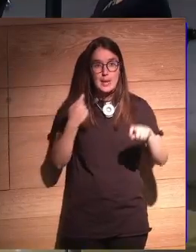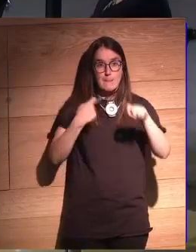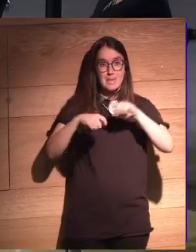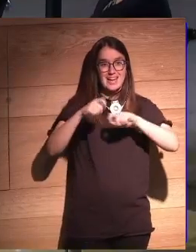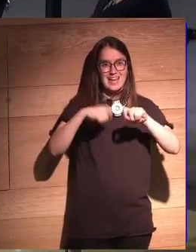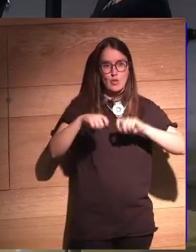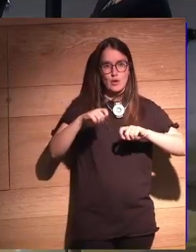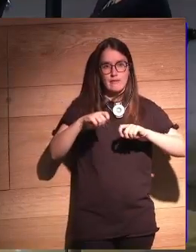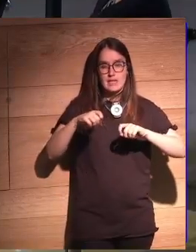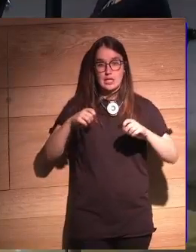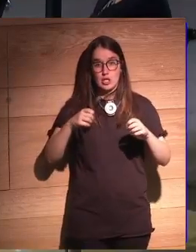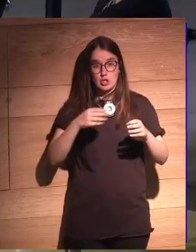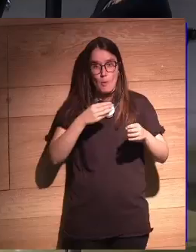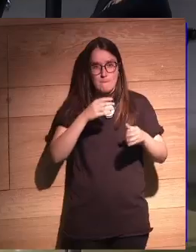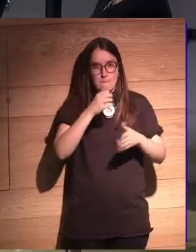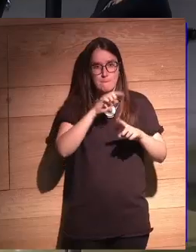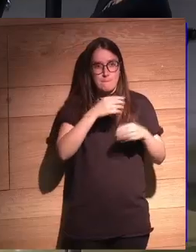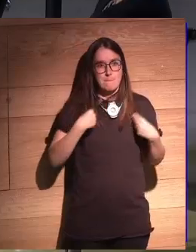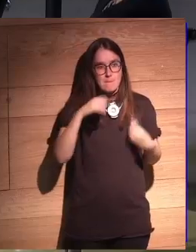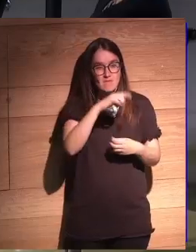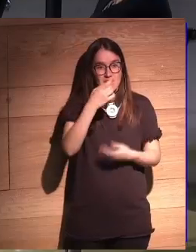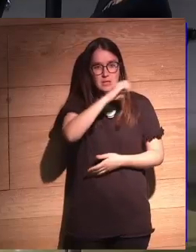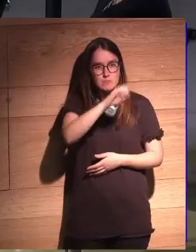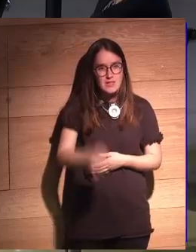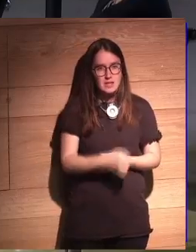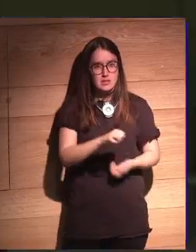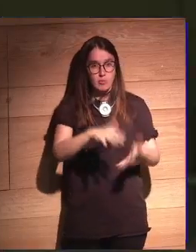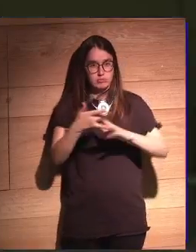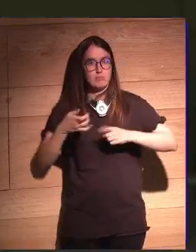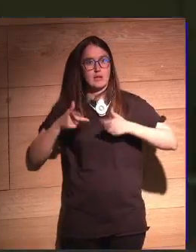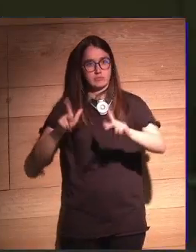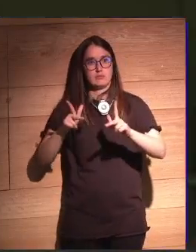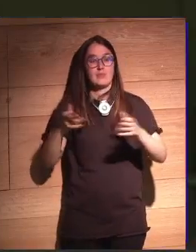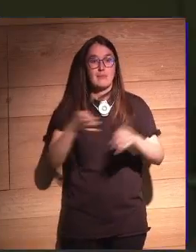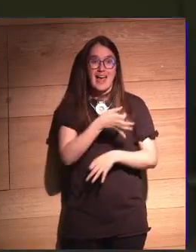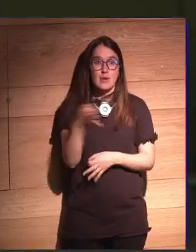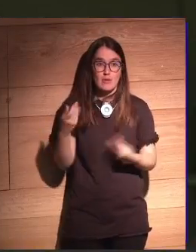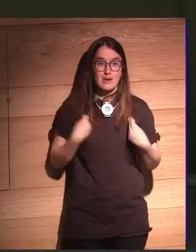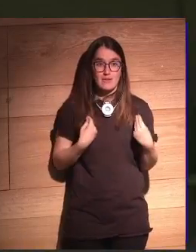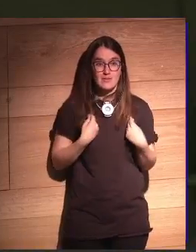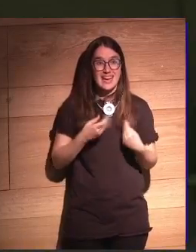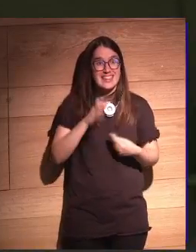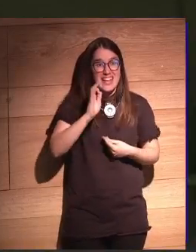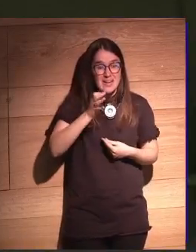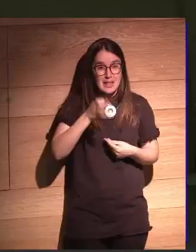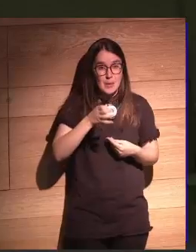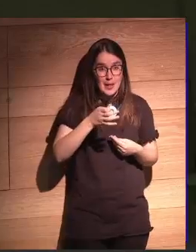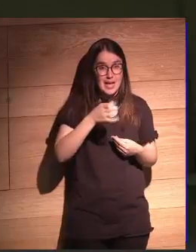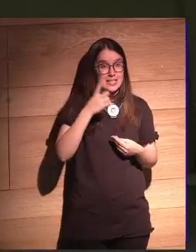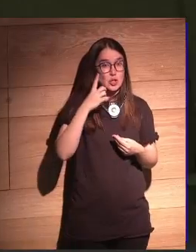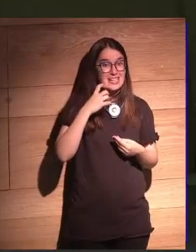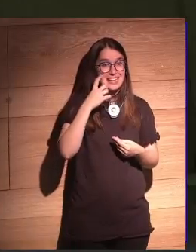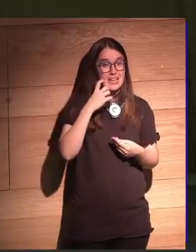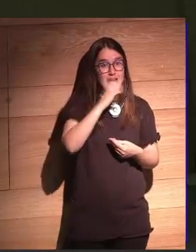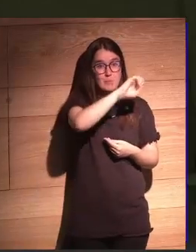about have a real need of a house, of housing, and so I'm going to put into the market the